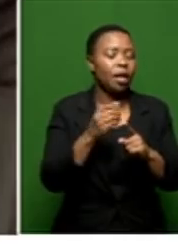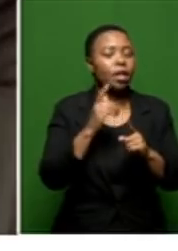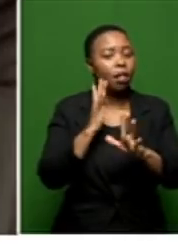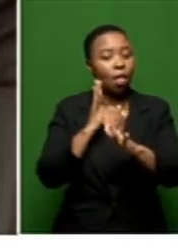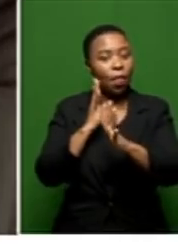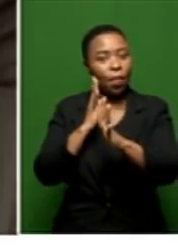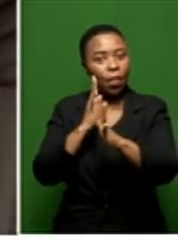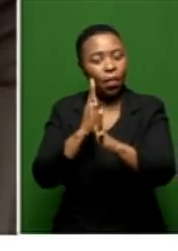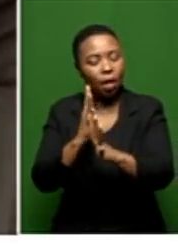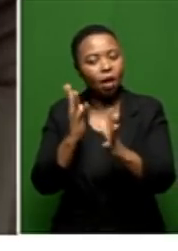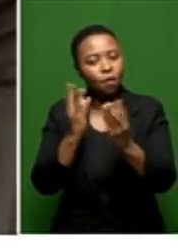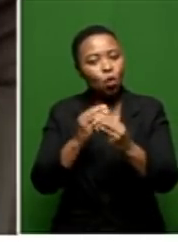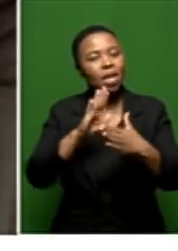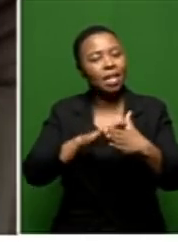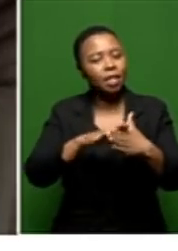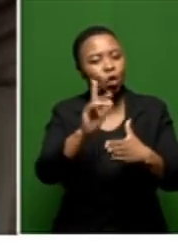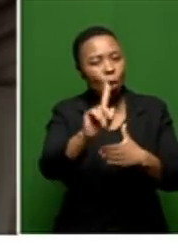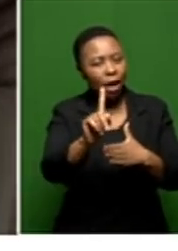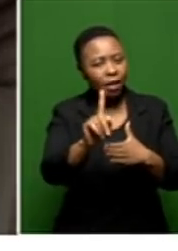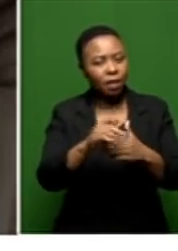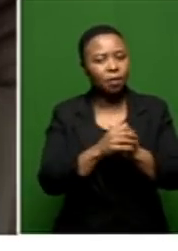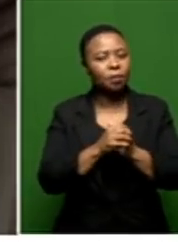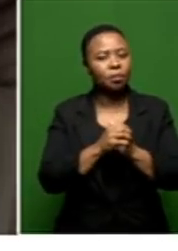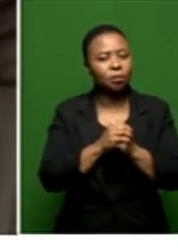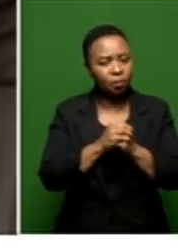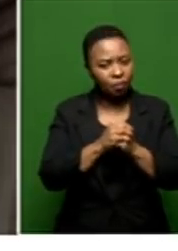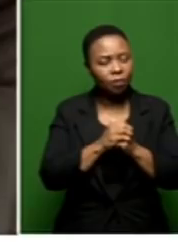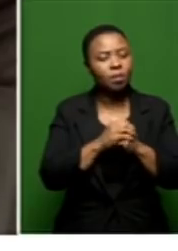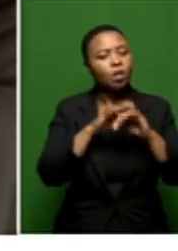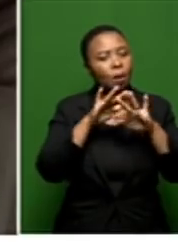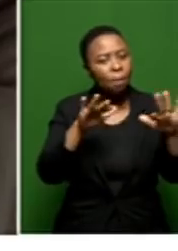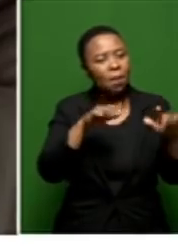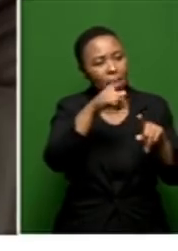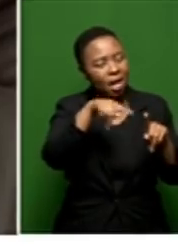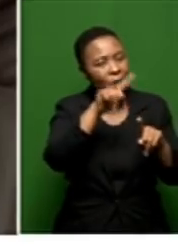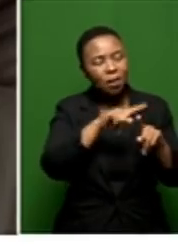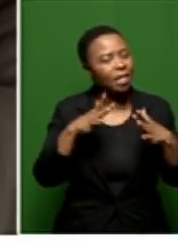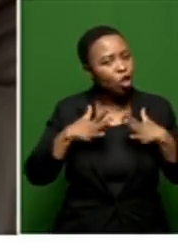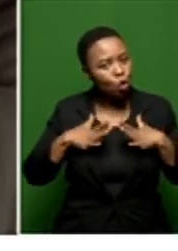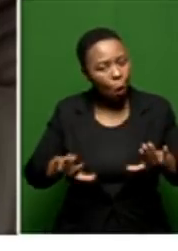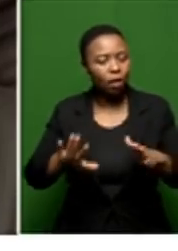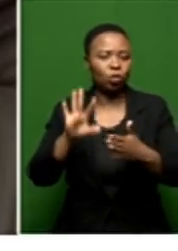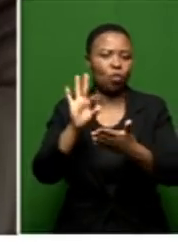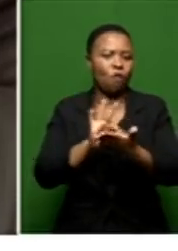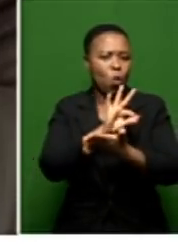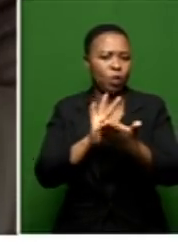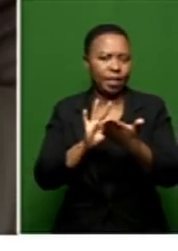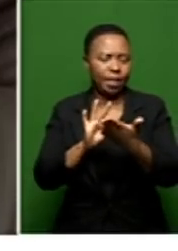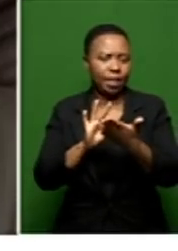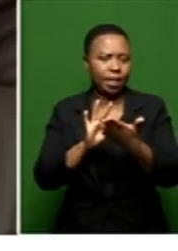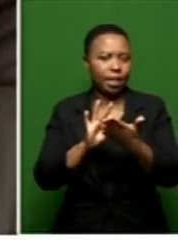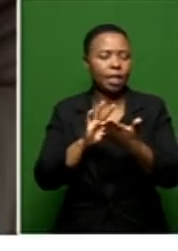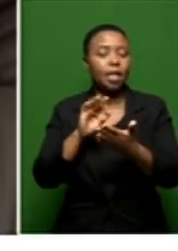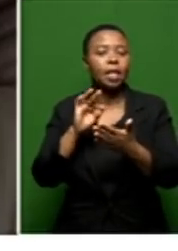voter turnout is because the preponderance of those who did not want to vote have lost confidence not only